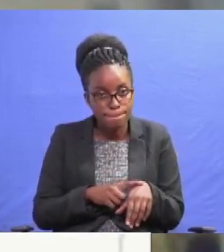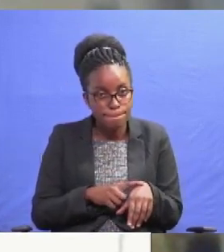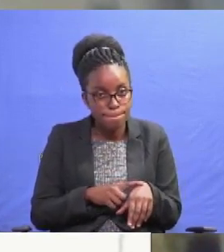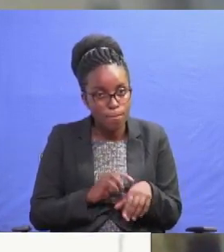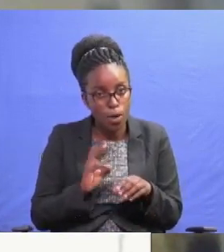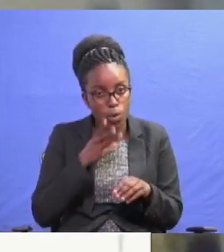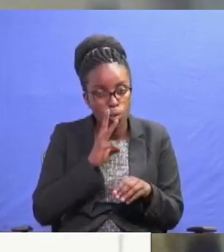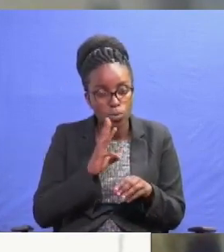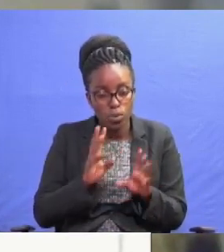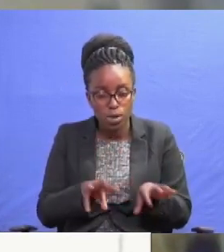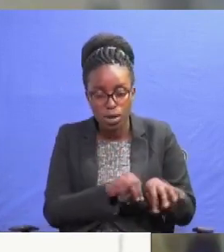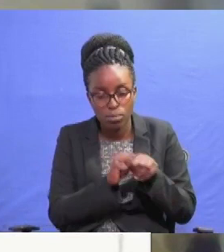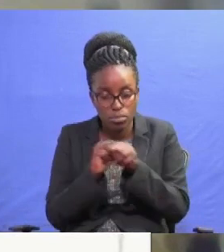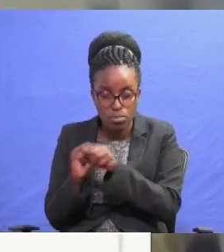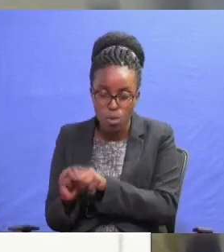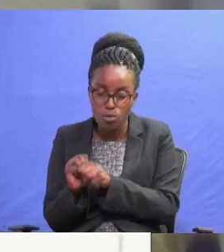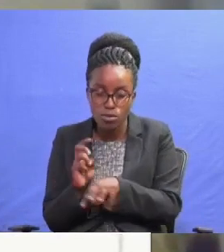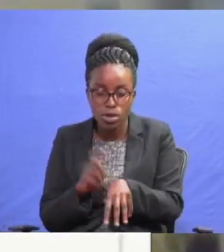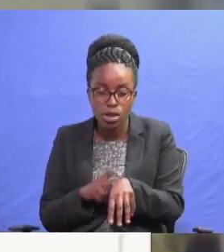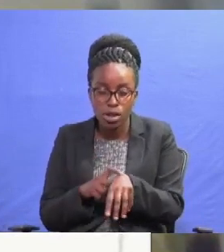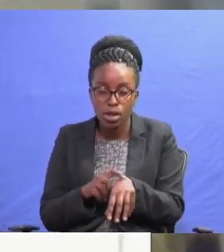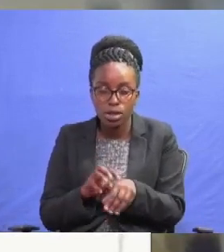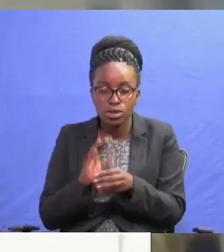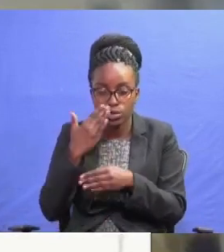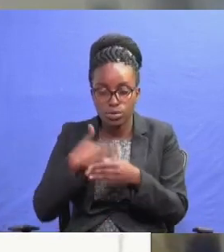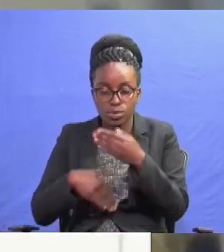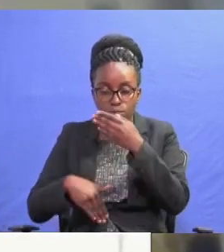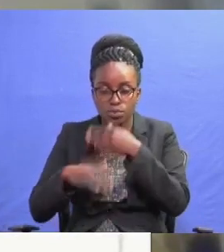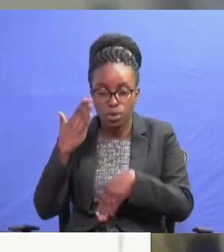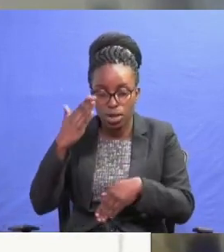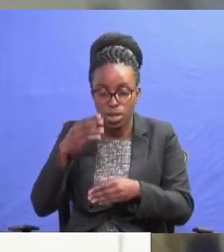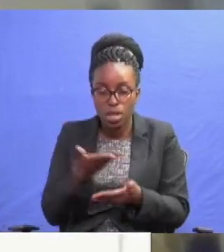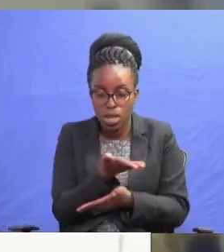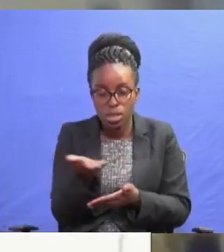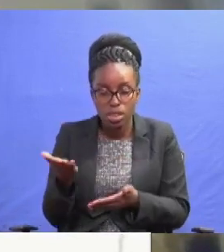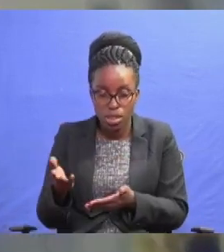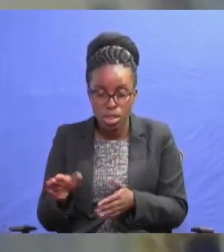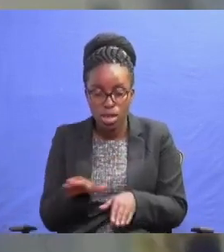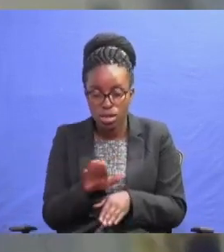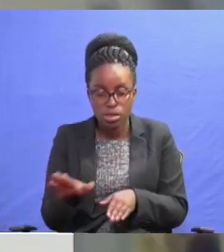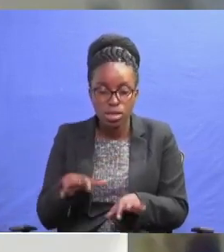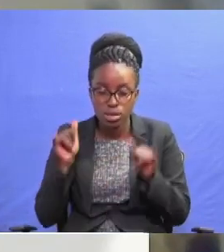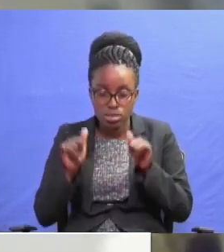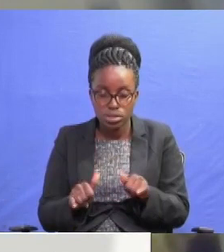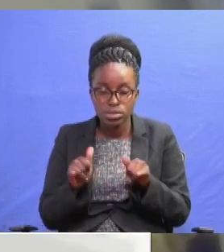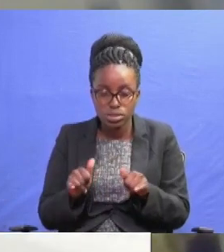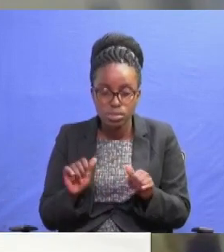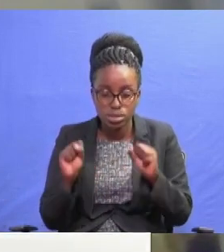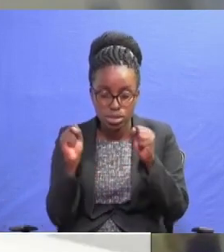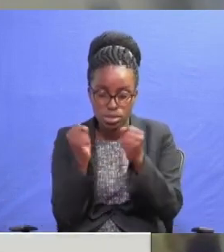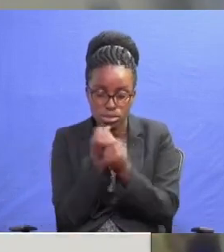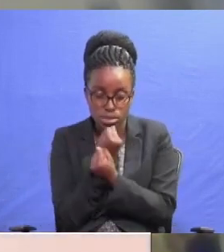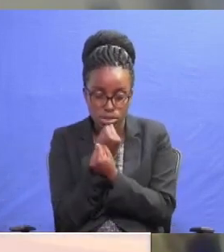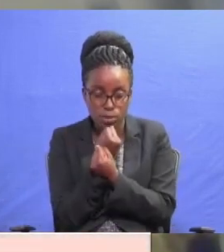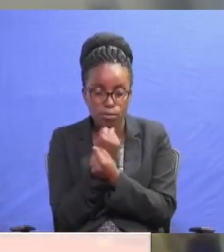The reason why we are saying that they must evacuate the areas and stay in safer areas. But not now when it is raining. This